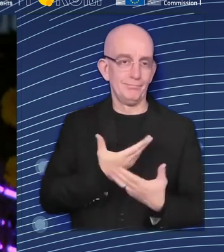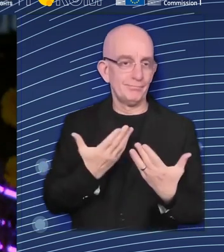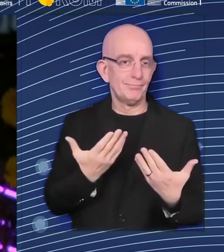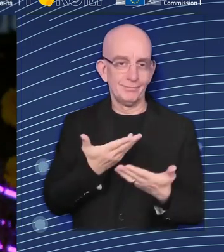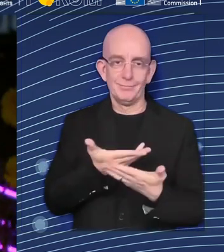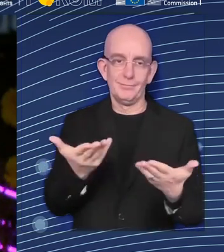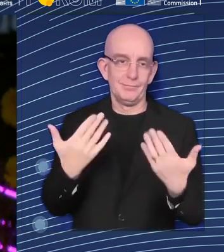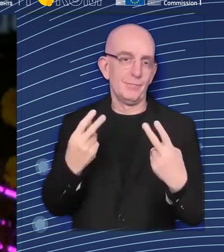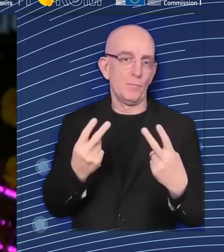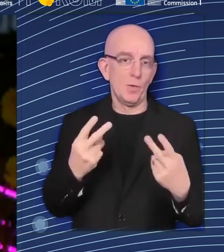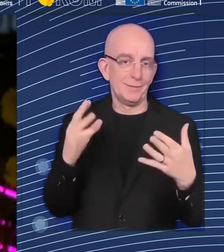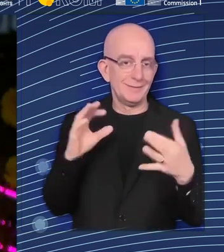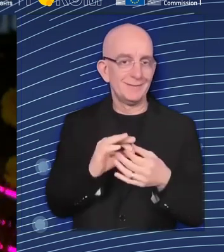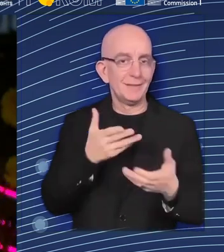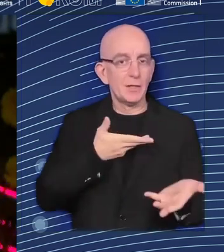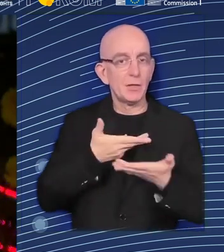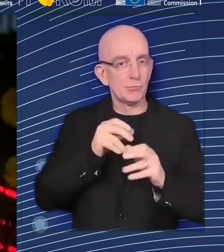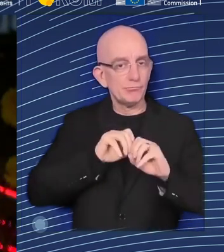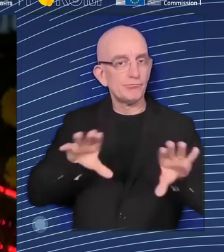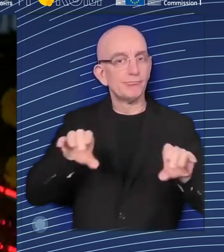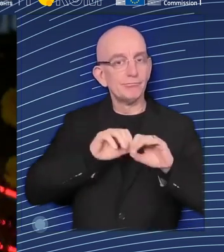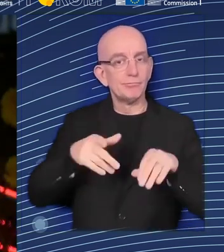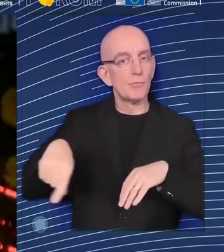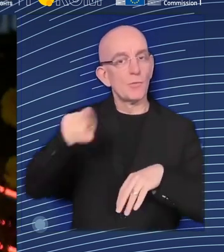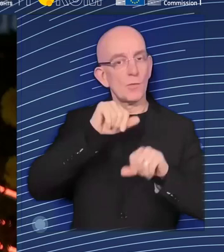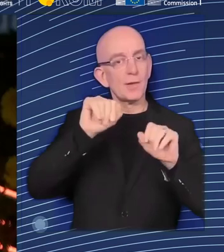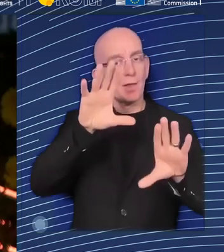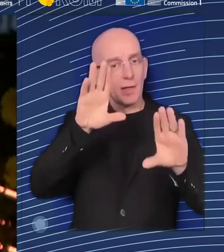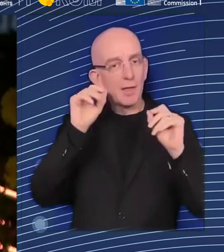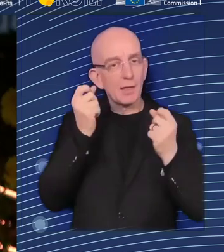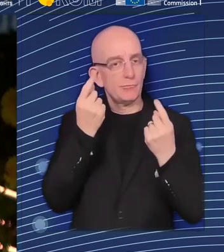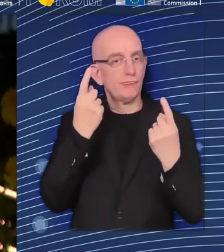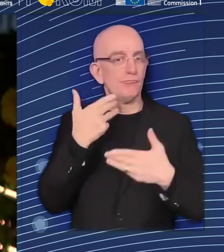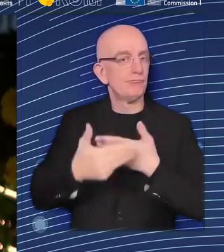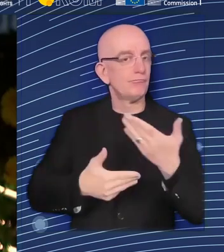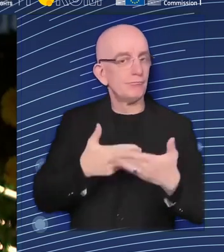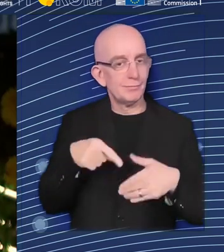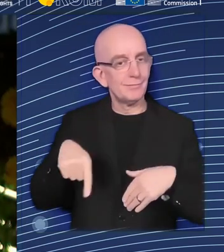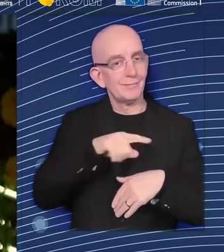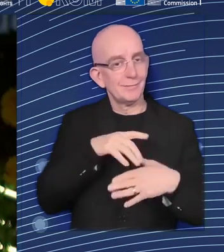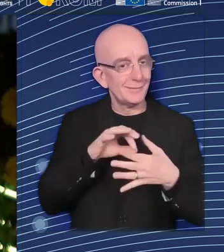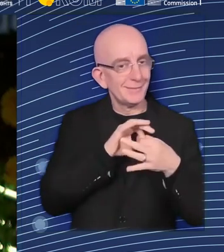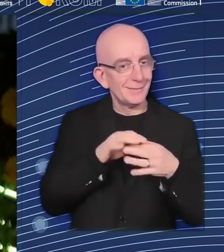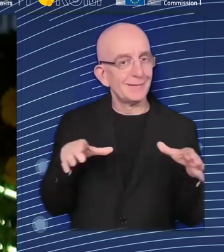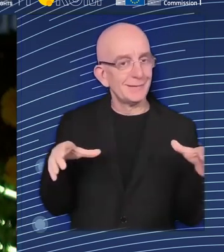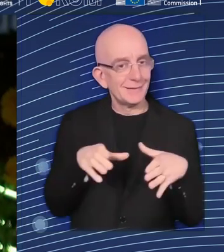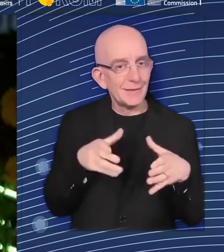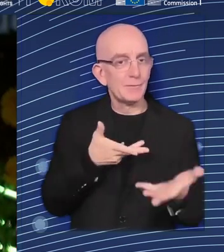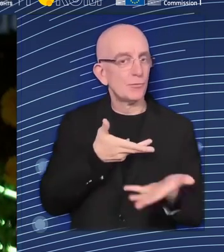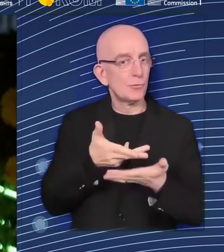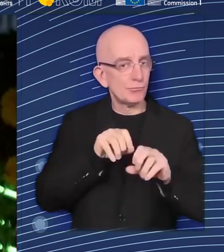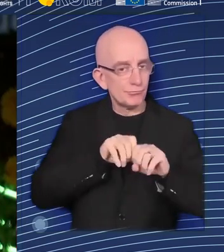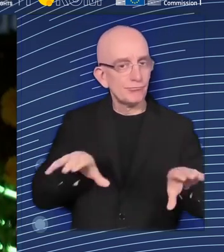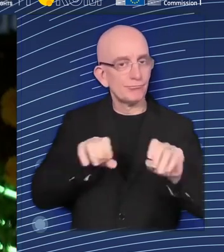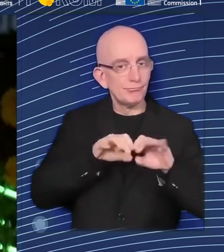our communication unit, which really put a lot of efforts, a lot of work in organizing this event, and I want to applaud them. Thank you very much.